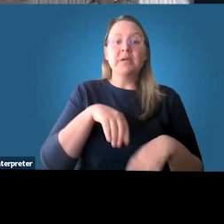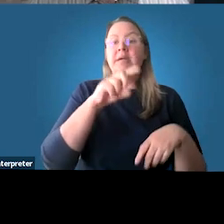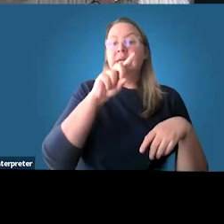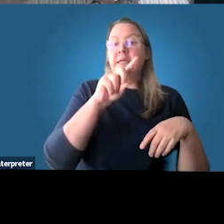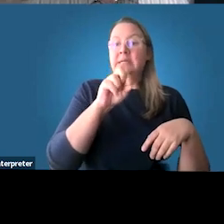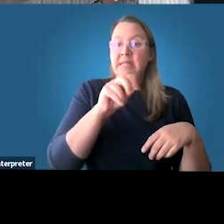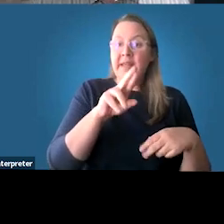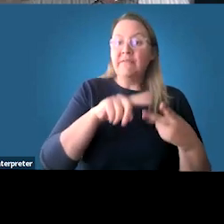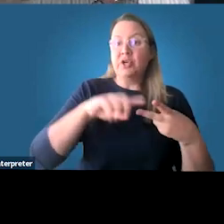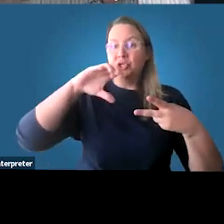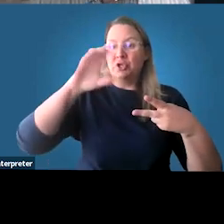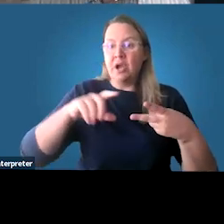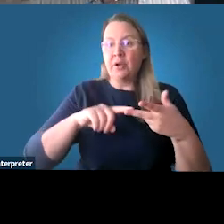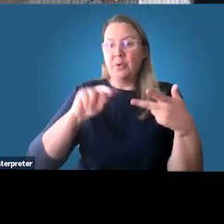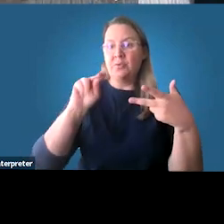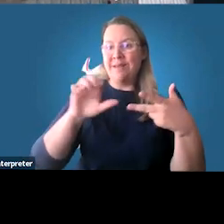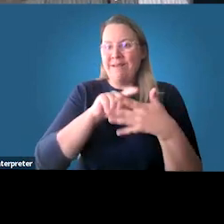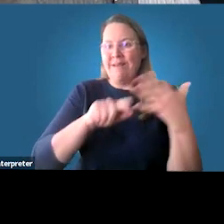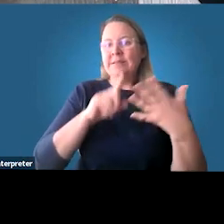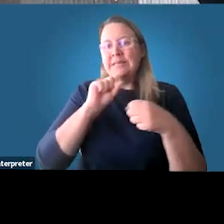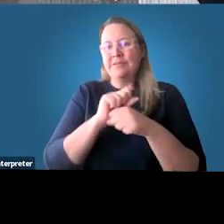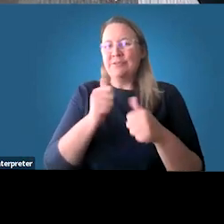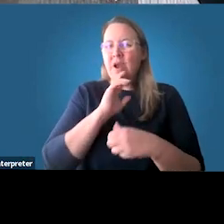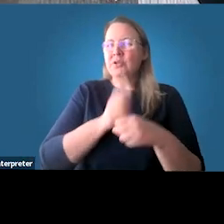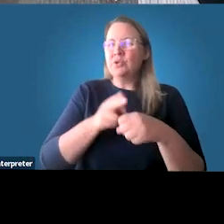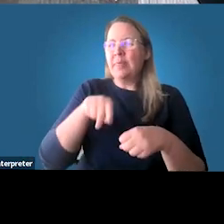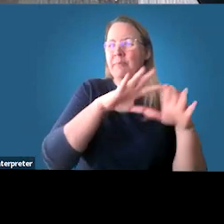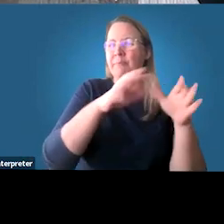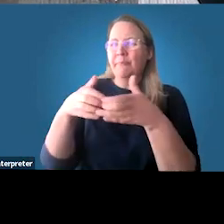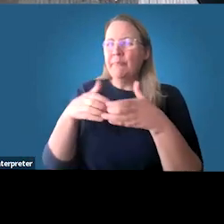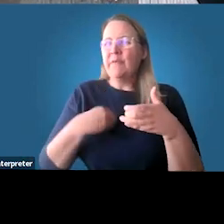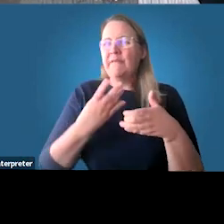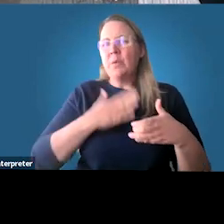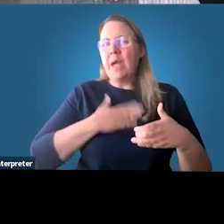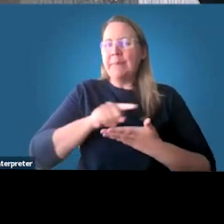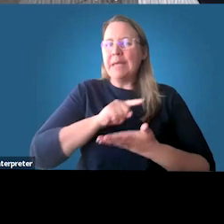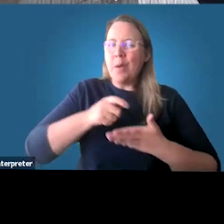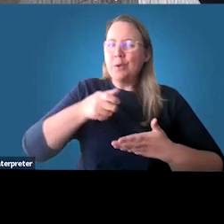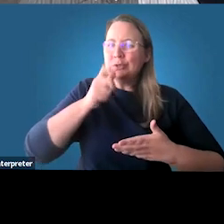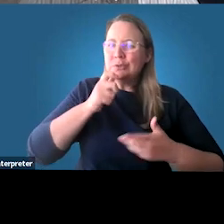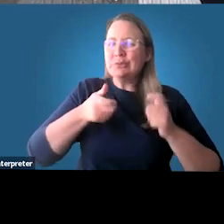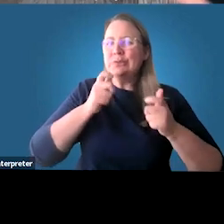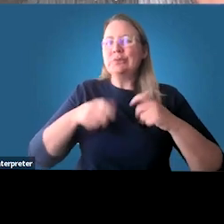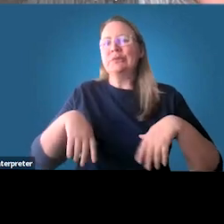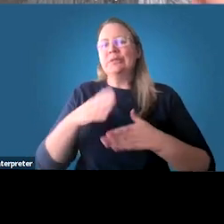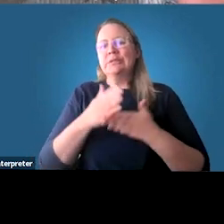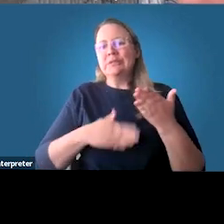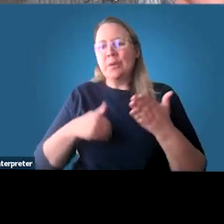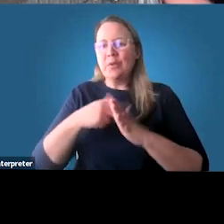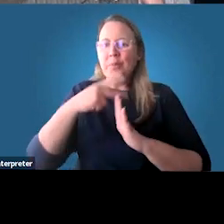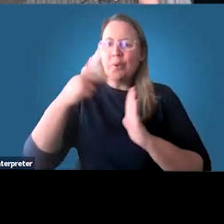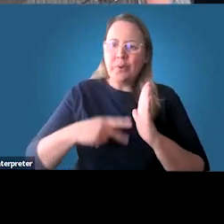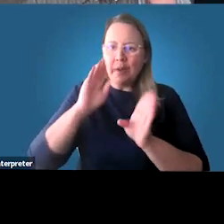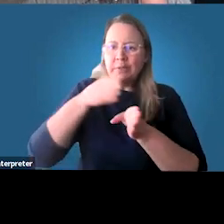Denver, Chicago, North Carolina, definitely join those folks. We got a few happy hours planned, some with some dedicated